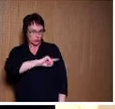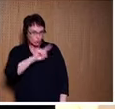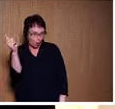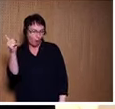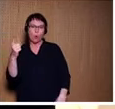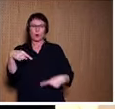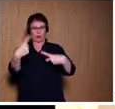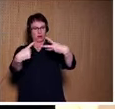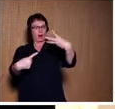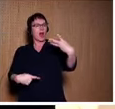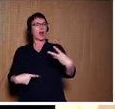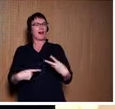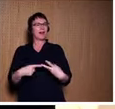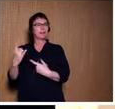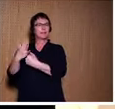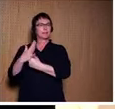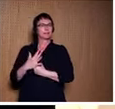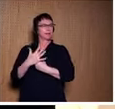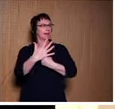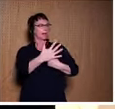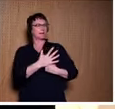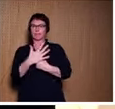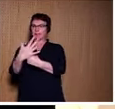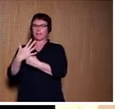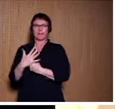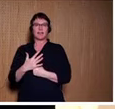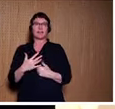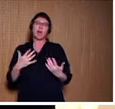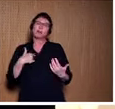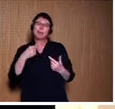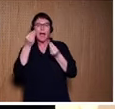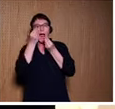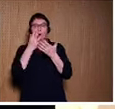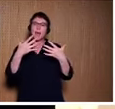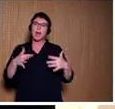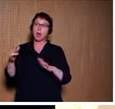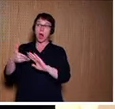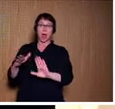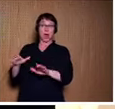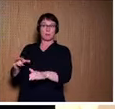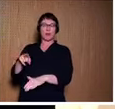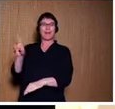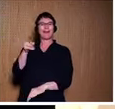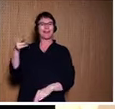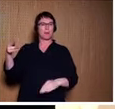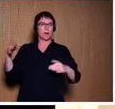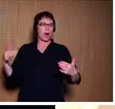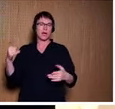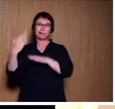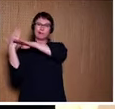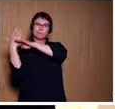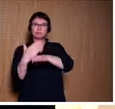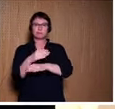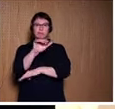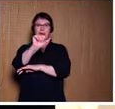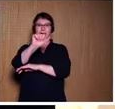we might refer to this counter-movement as anti-gender, anti-feminist, or anti-rights, as we are